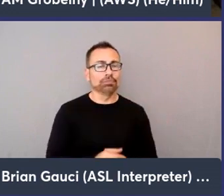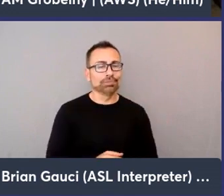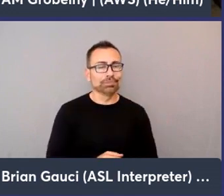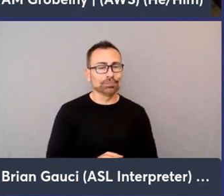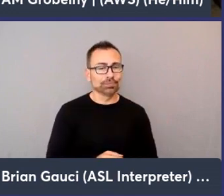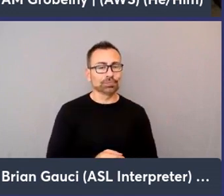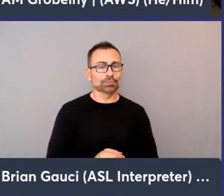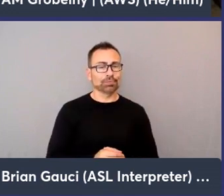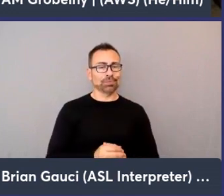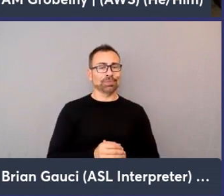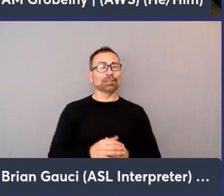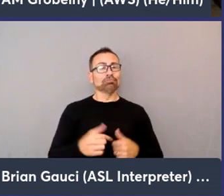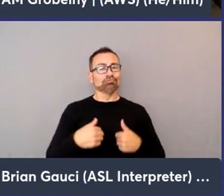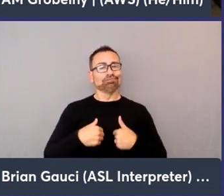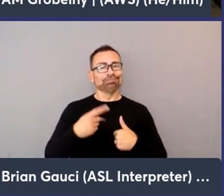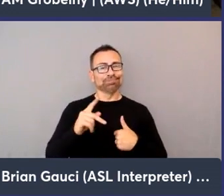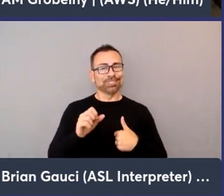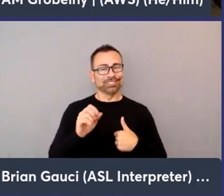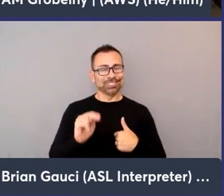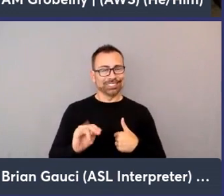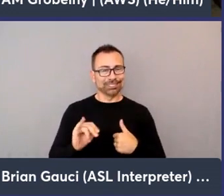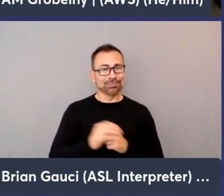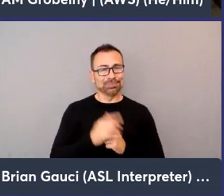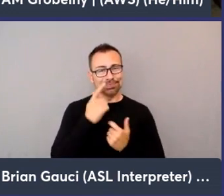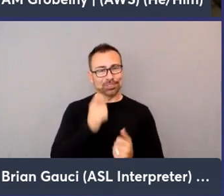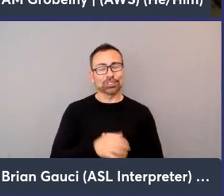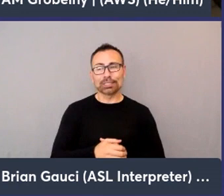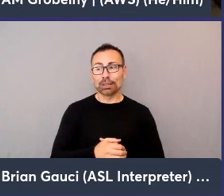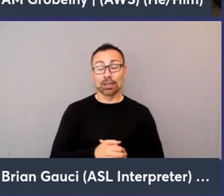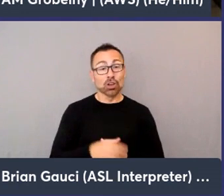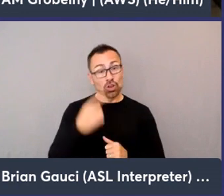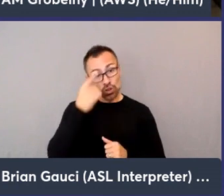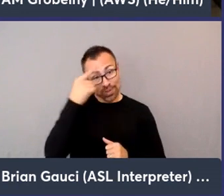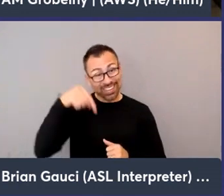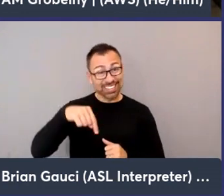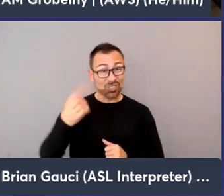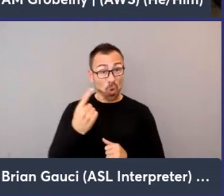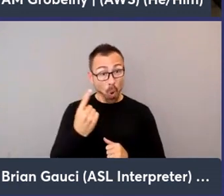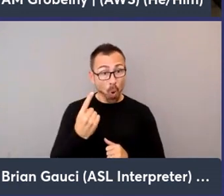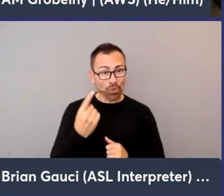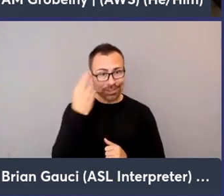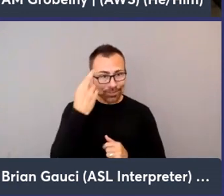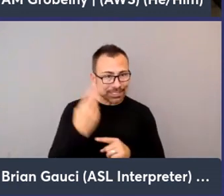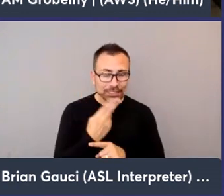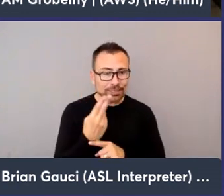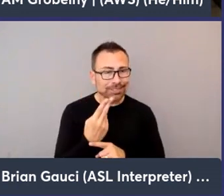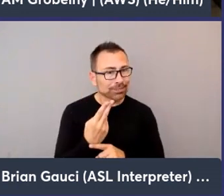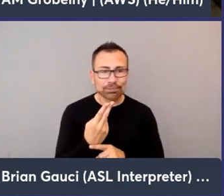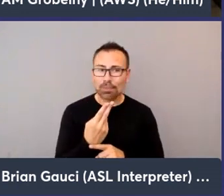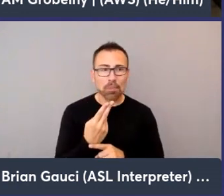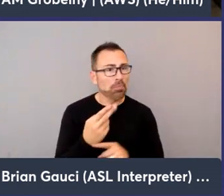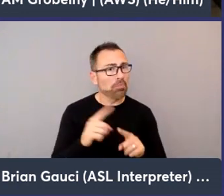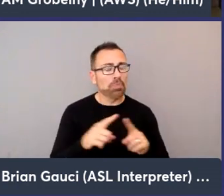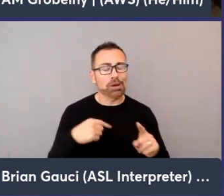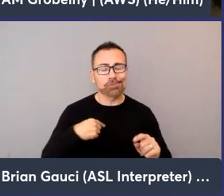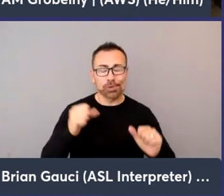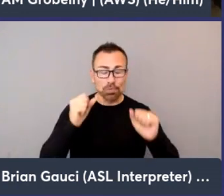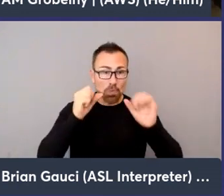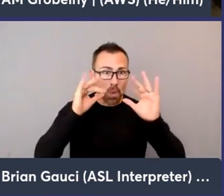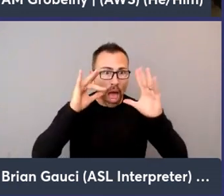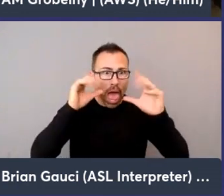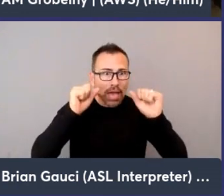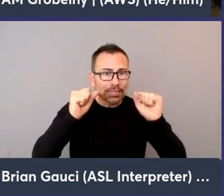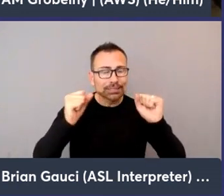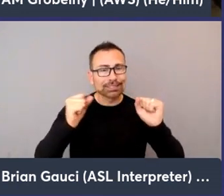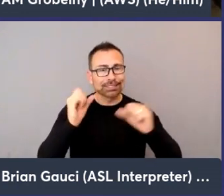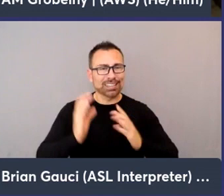interesting you told about that. You would think that these are the only use cases, but we are amazed by how customers are doing it today, right?